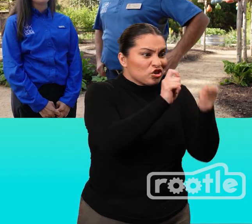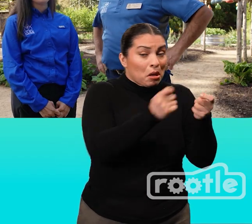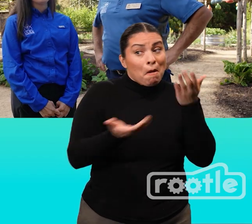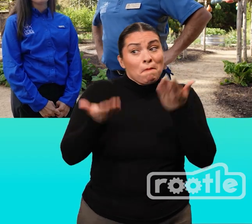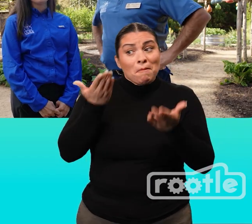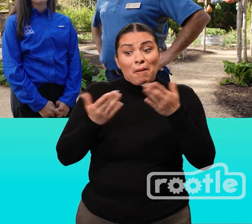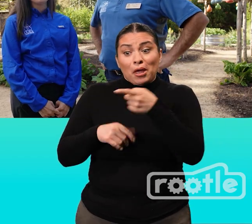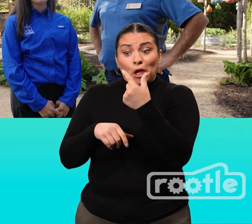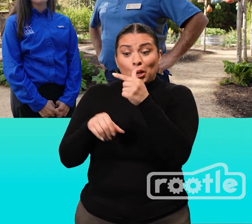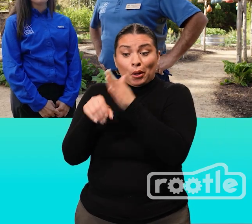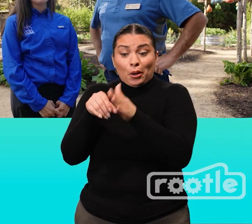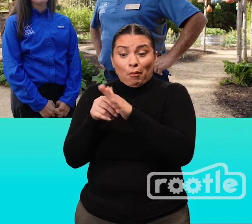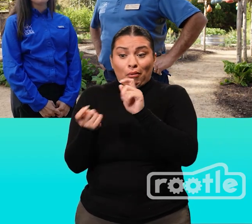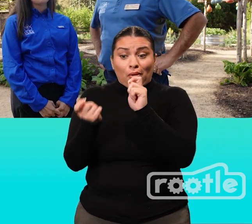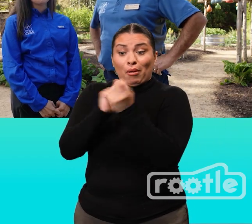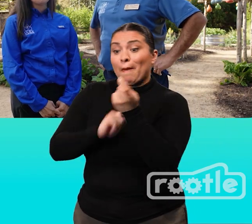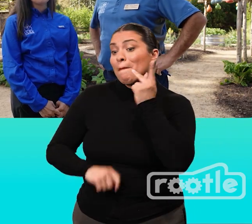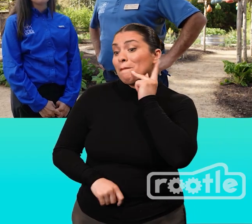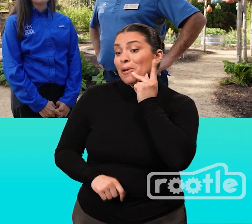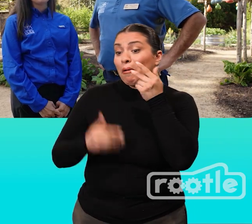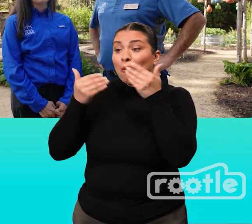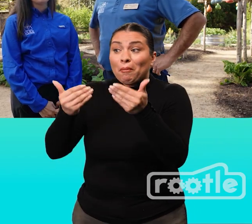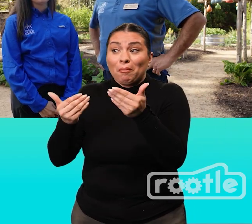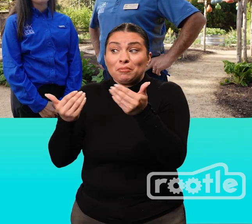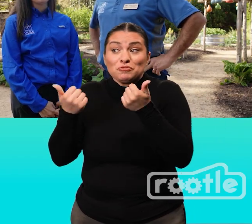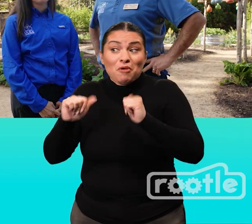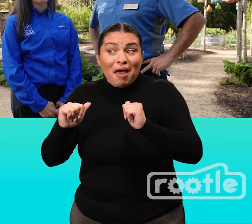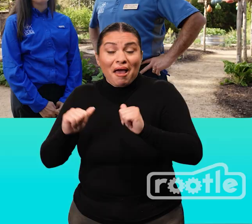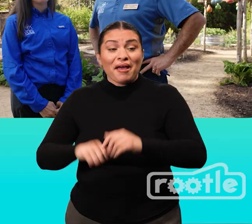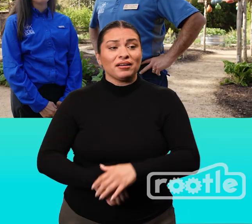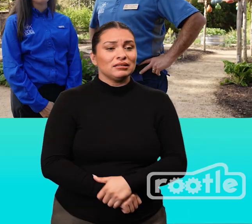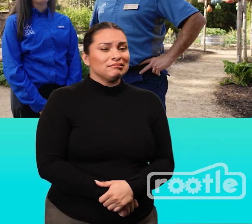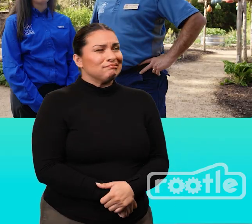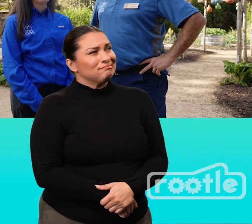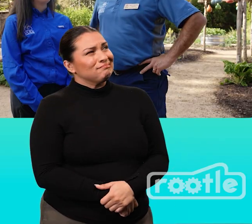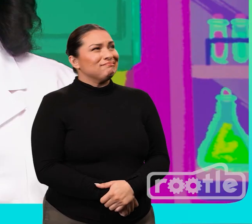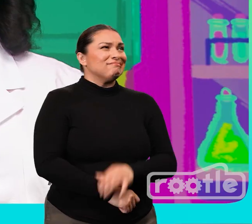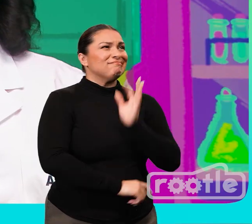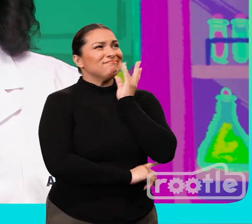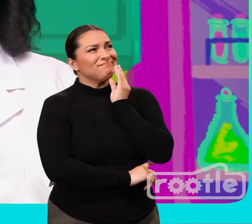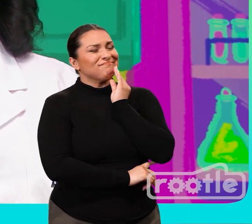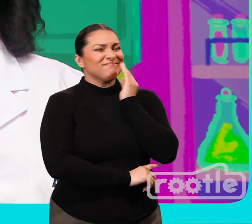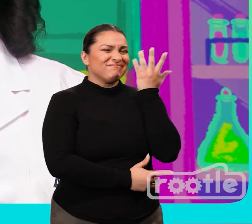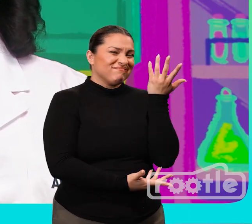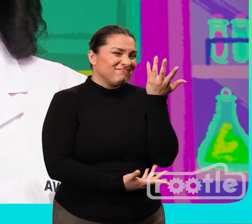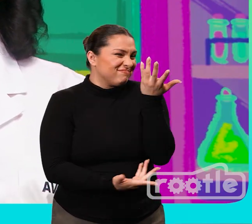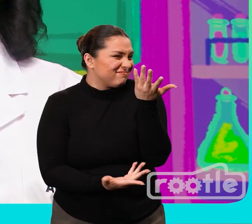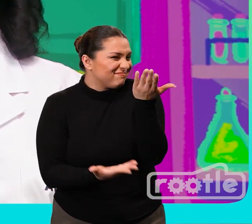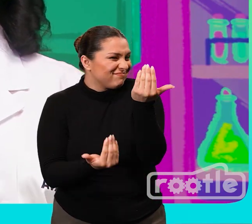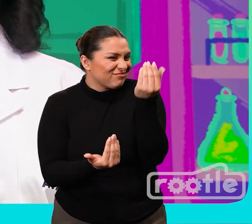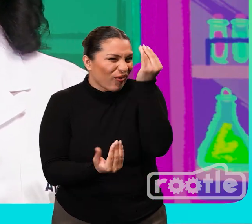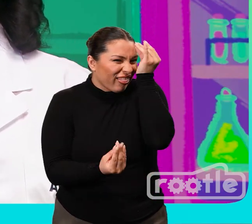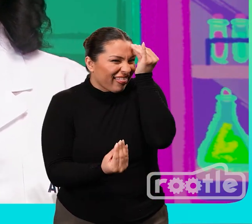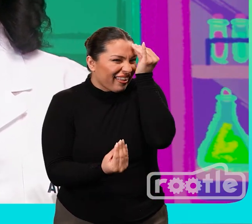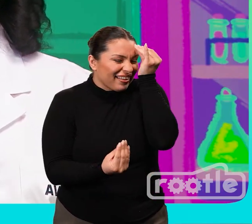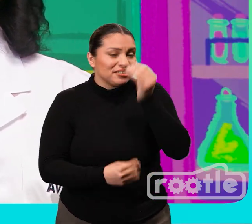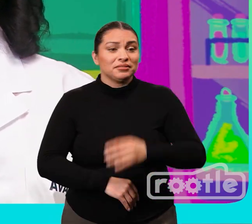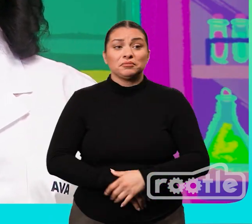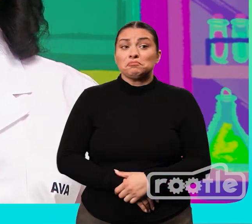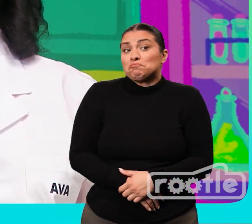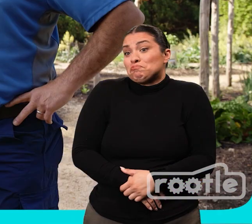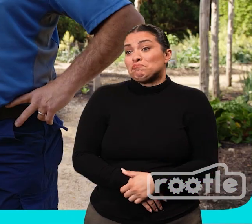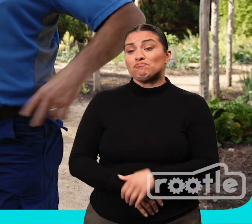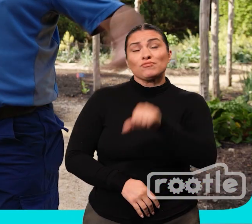adding acids to hydrangeas did, you might like what it does to cucumbers too. I don't know. What do you think,